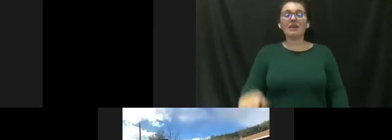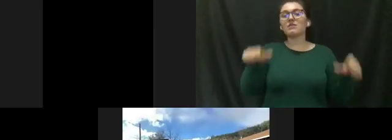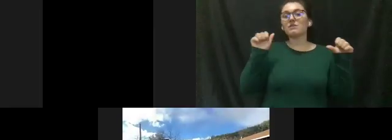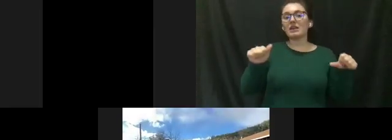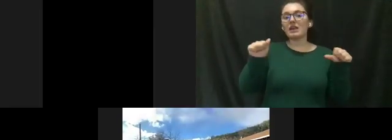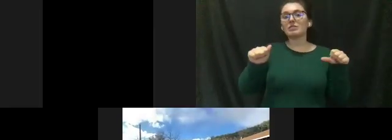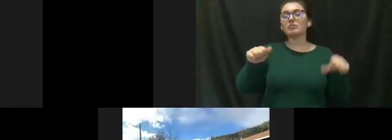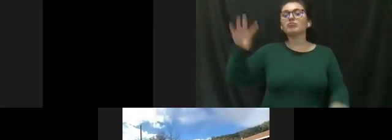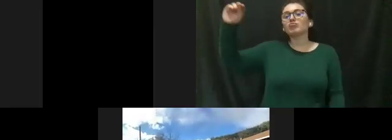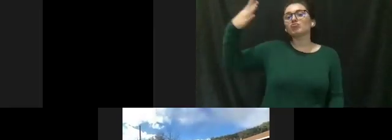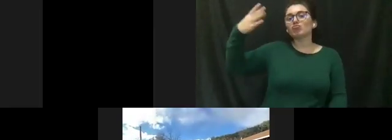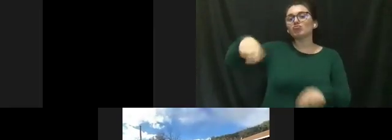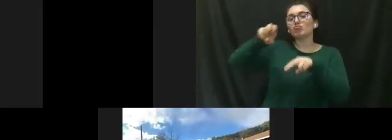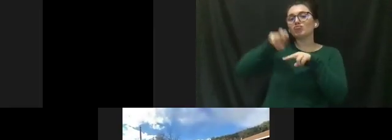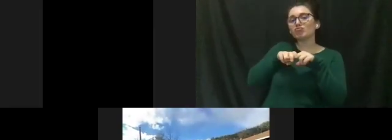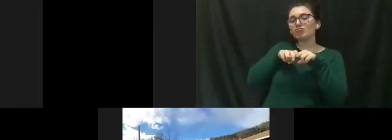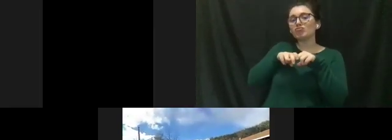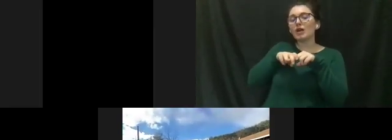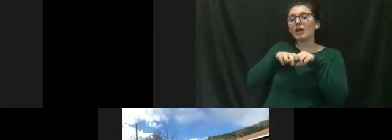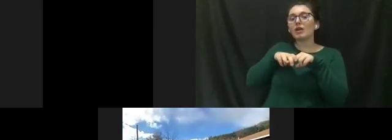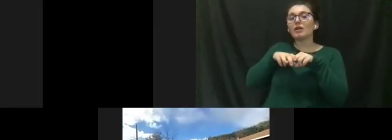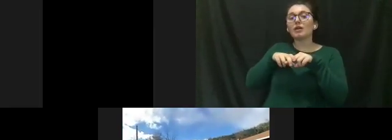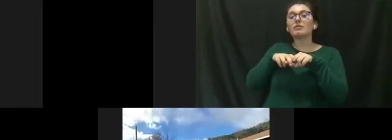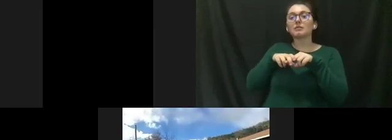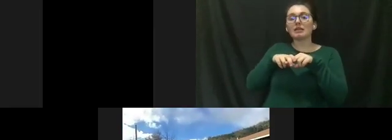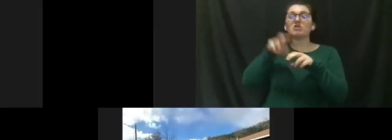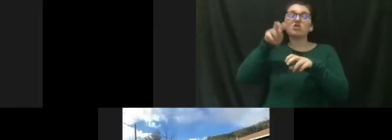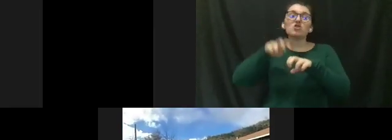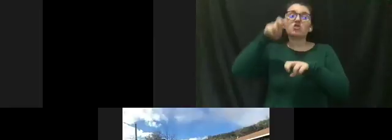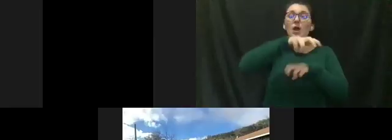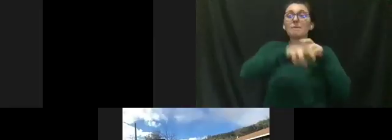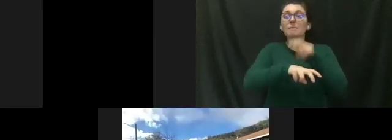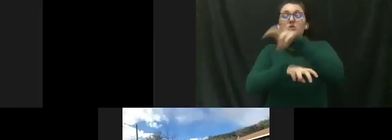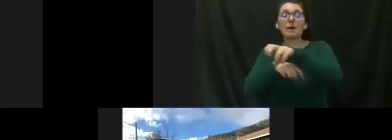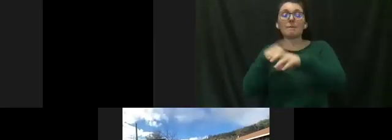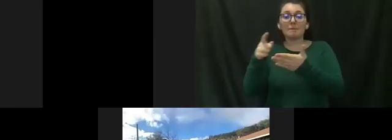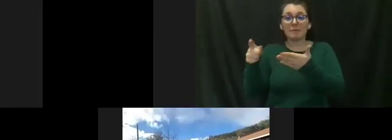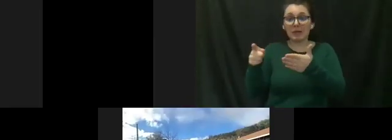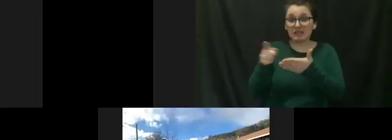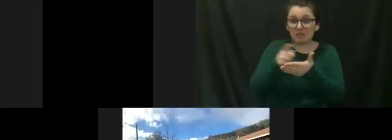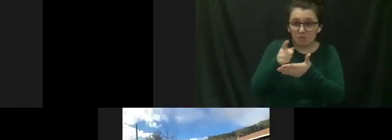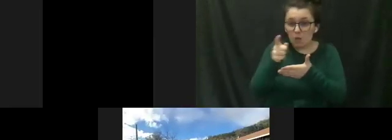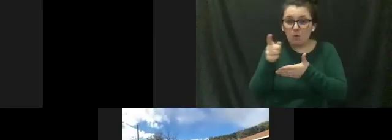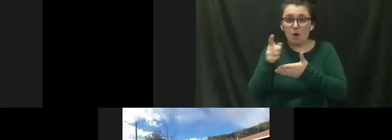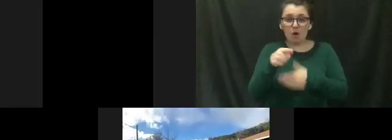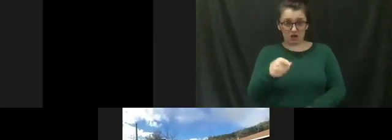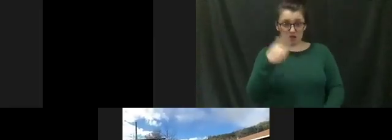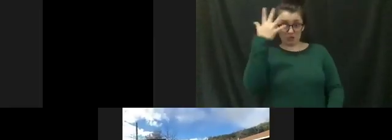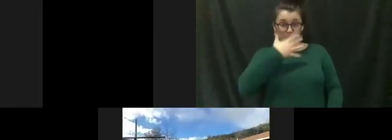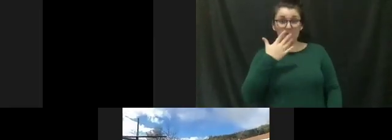other, and lots of Oh room my to gosh. jump and explore. See what I mean? They look like they'd be really, really cute,